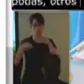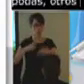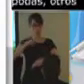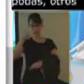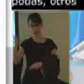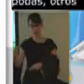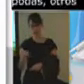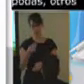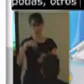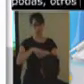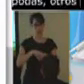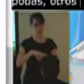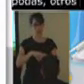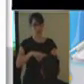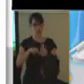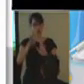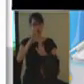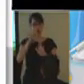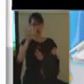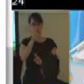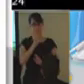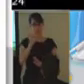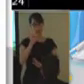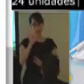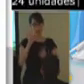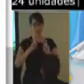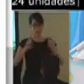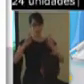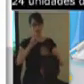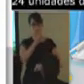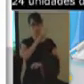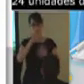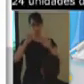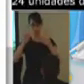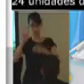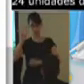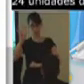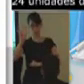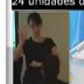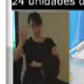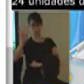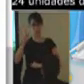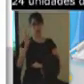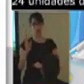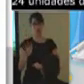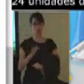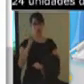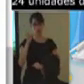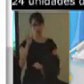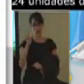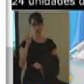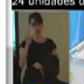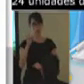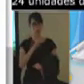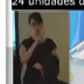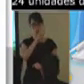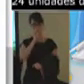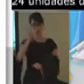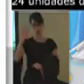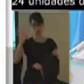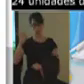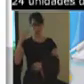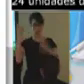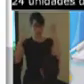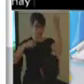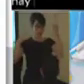pruning, etc. So there were 24 educational blocks, 121 contents, and then approximately